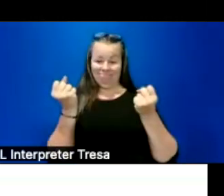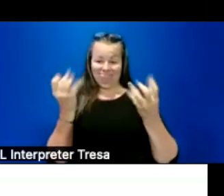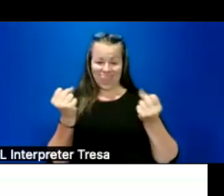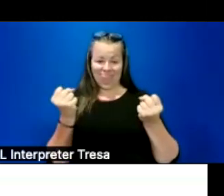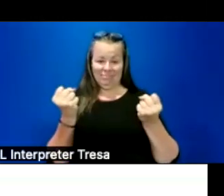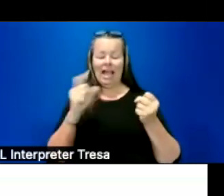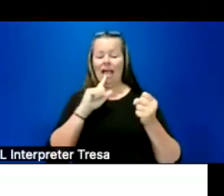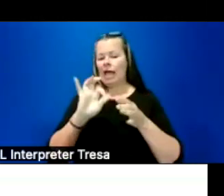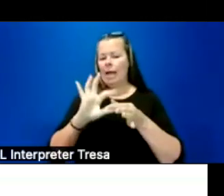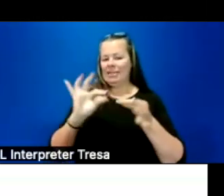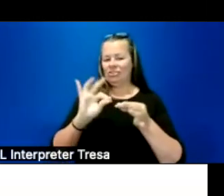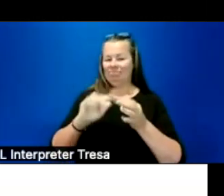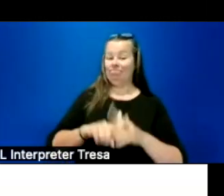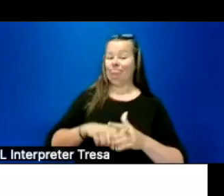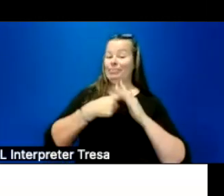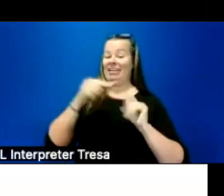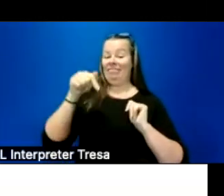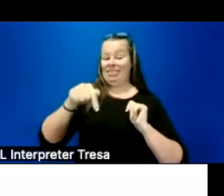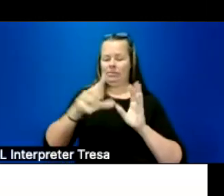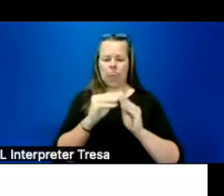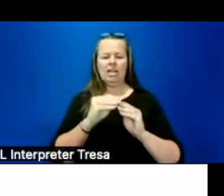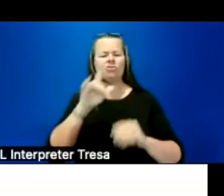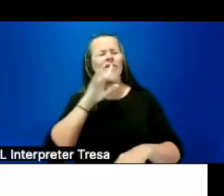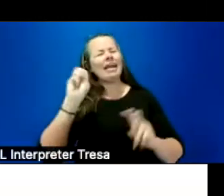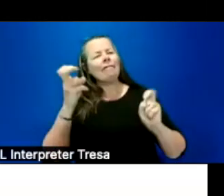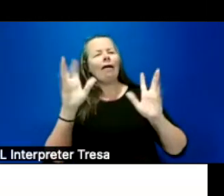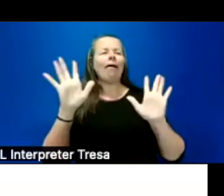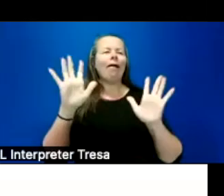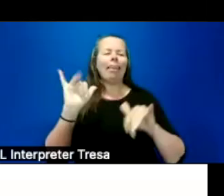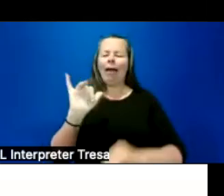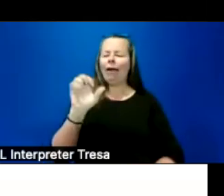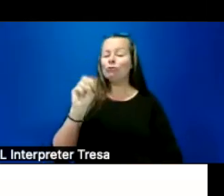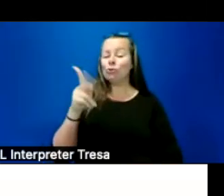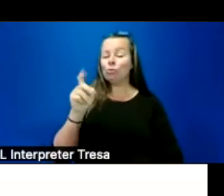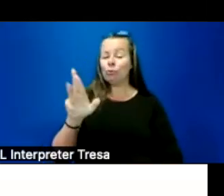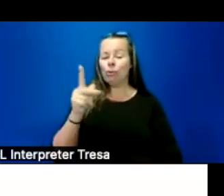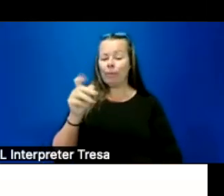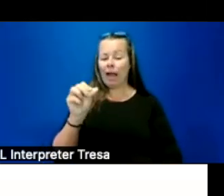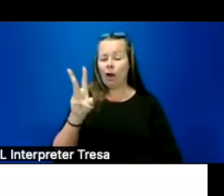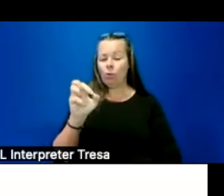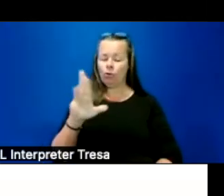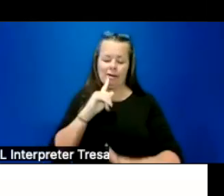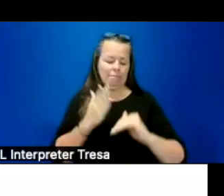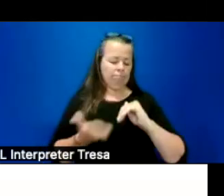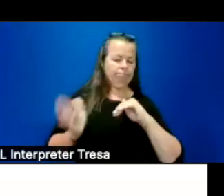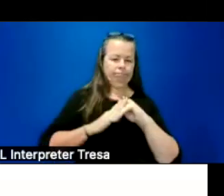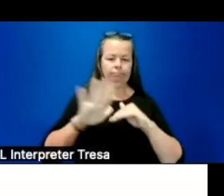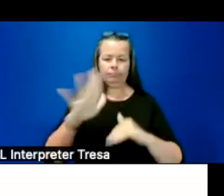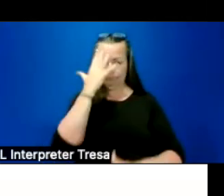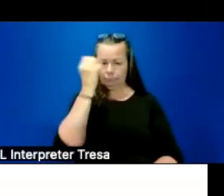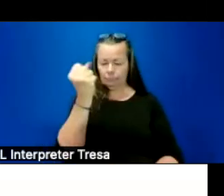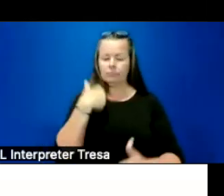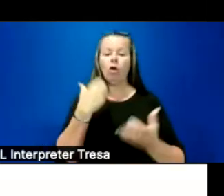So it's kind of like a superpower, I would say, because it boosts the memory. So all the signs,